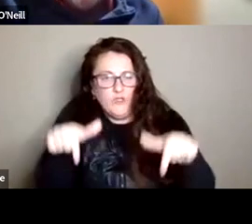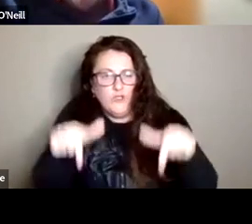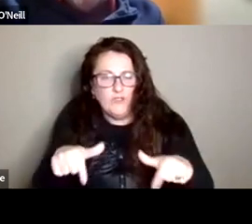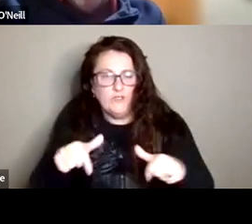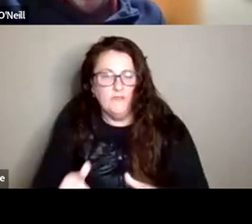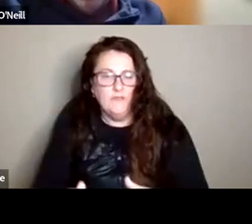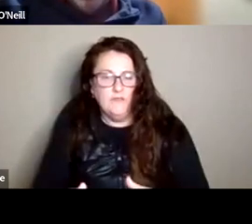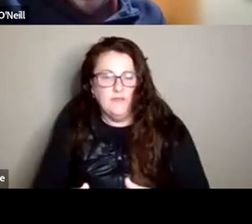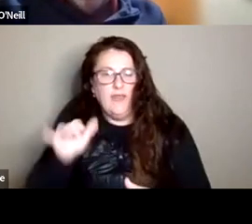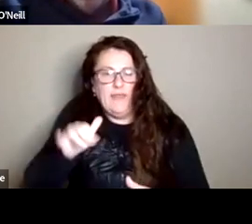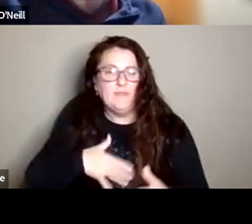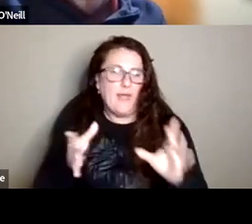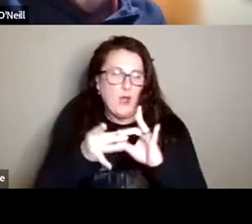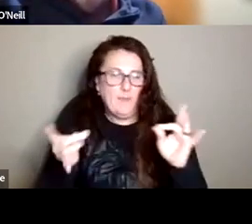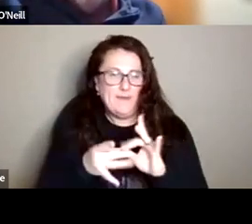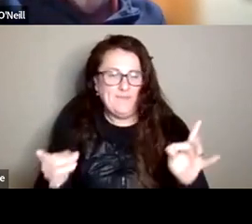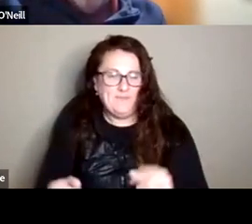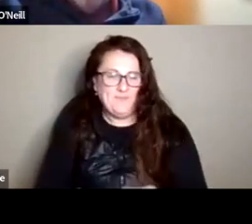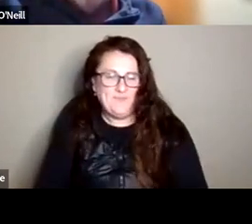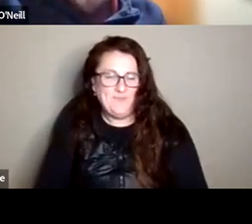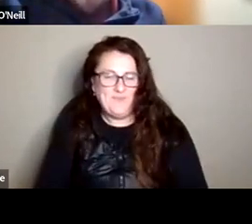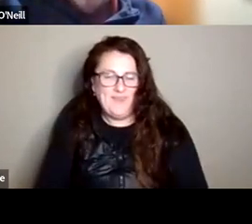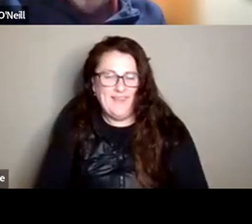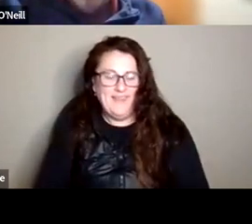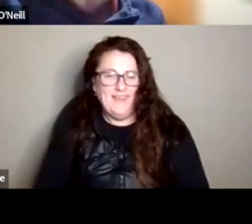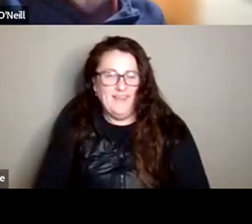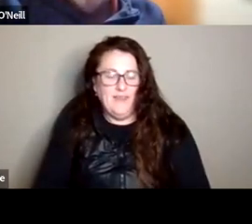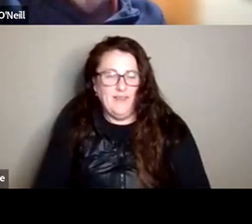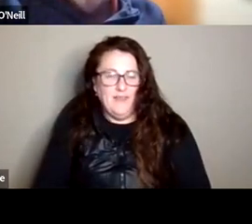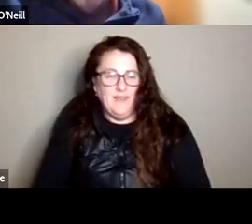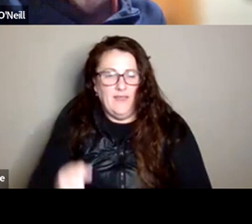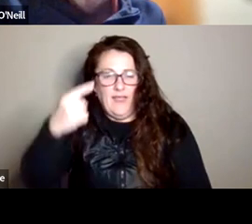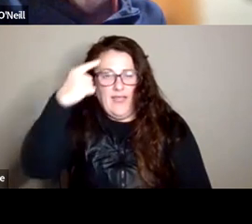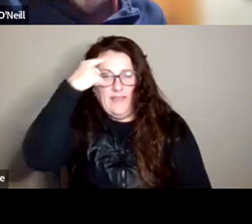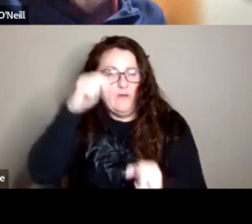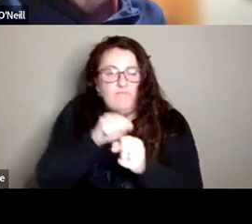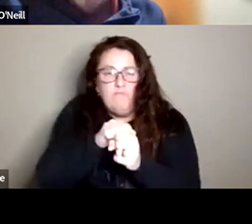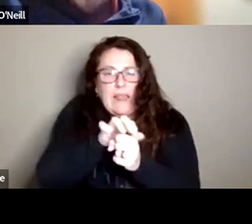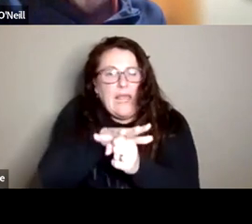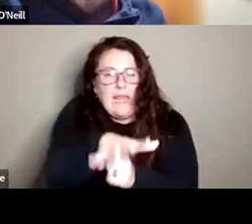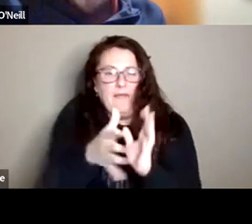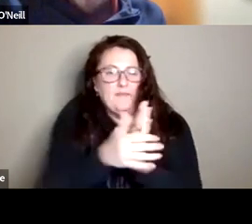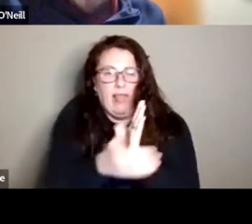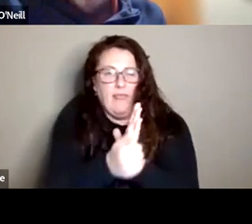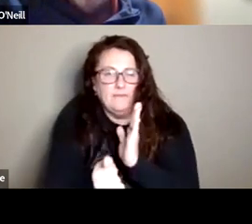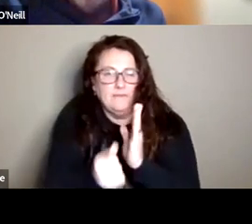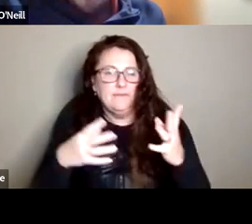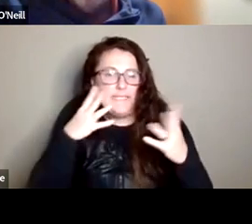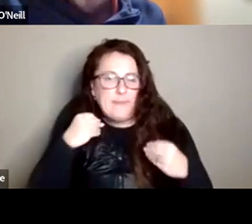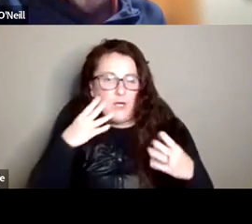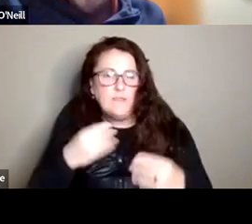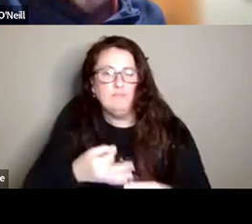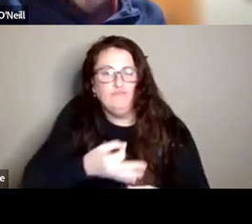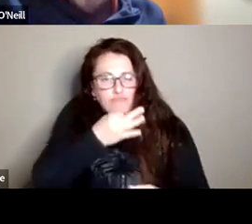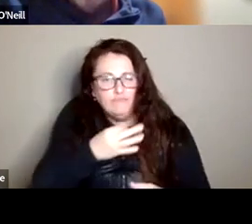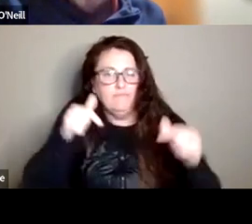issues? That's my comment. I think we have plenty of talent and experience and